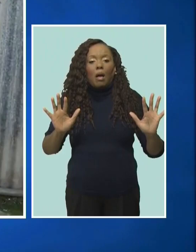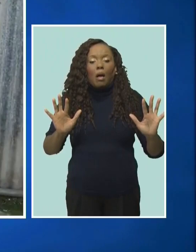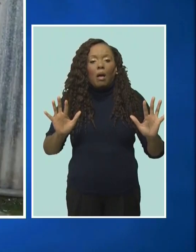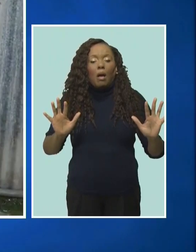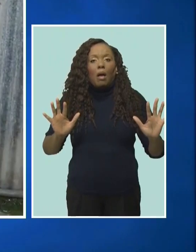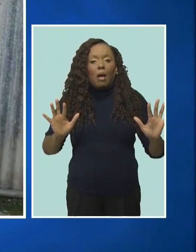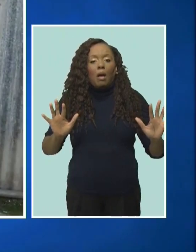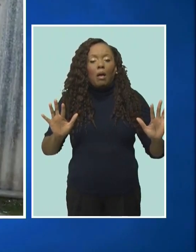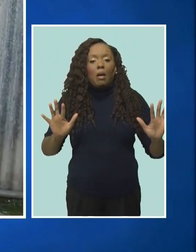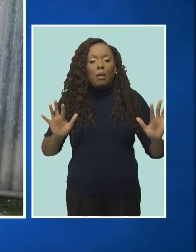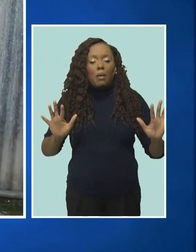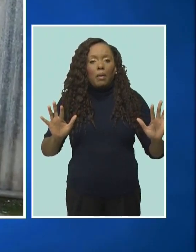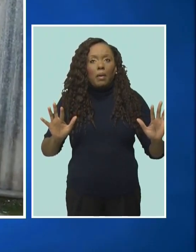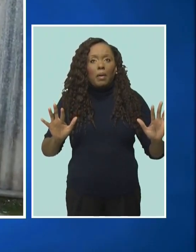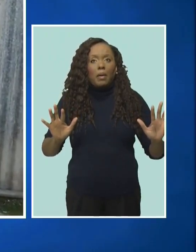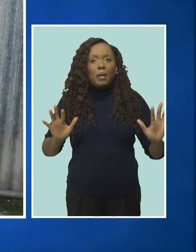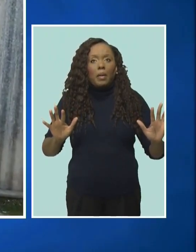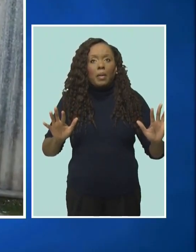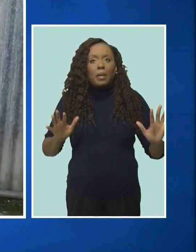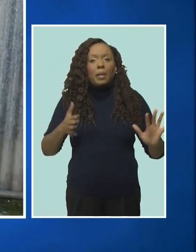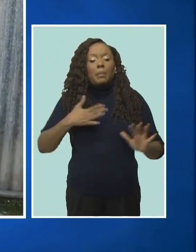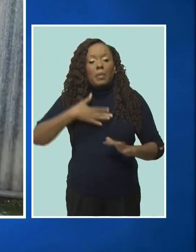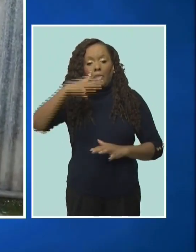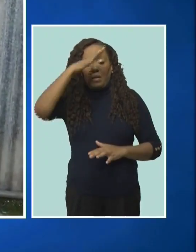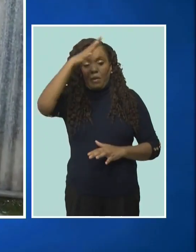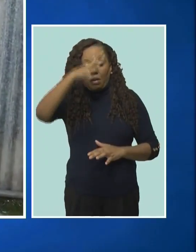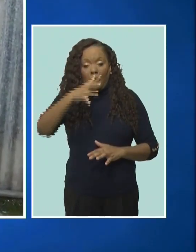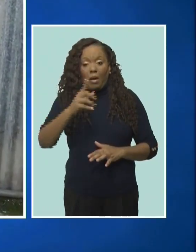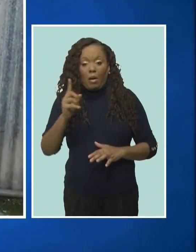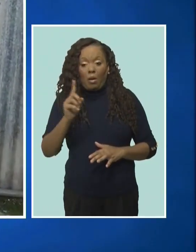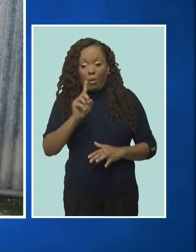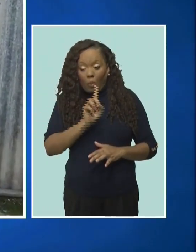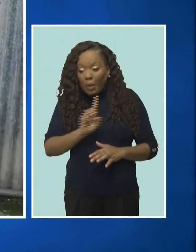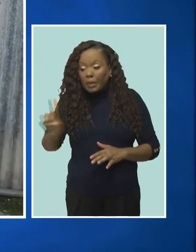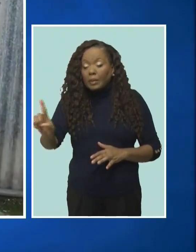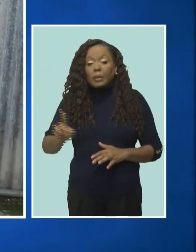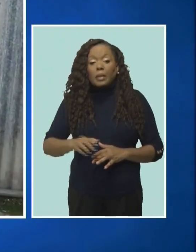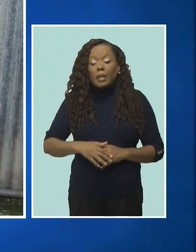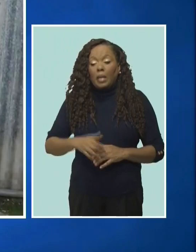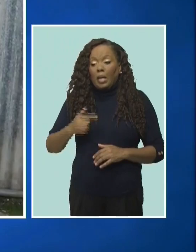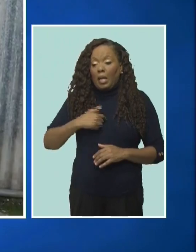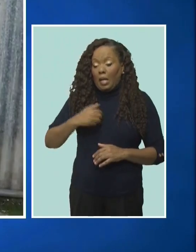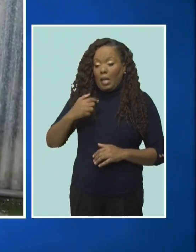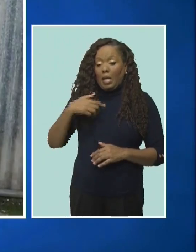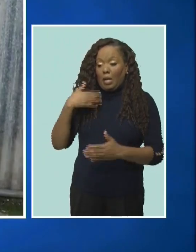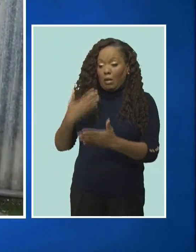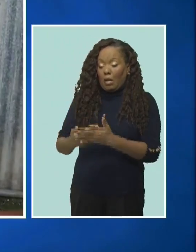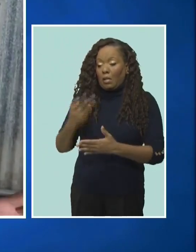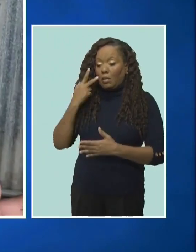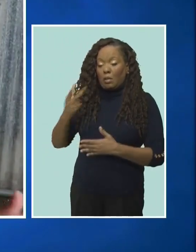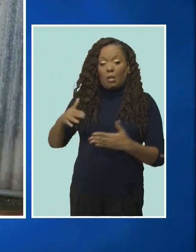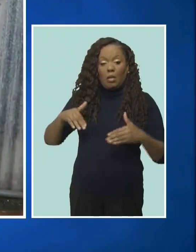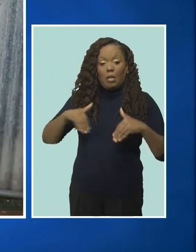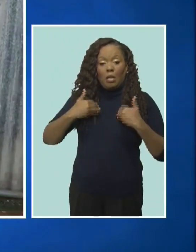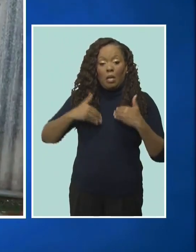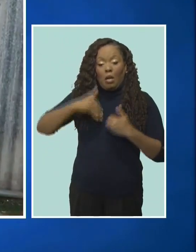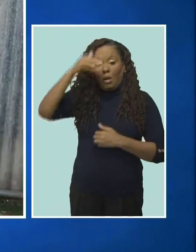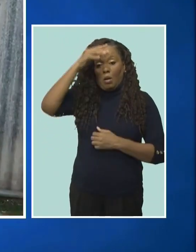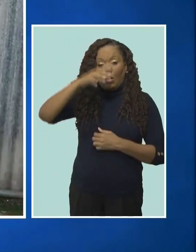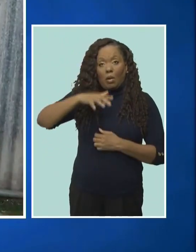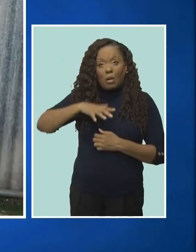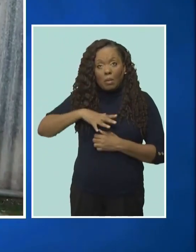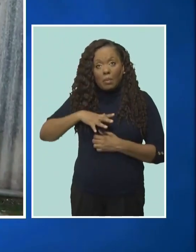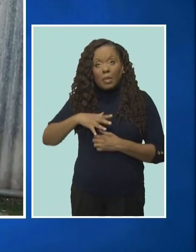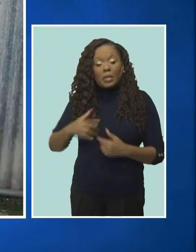then I sent my granddad first, and it's when I got there, then I saw all the young fellas from like Vietnam